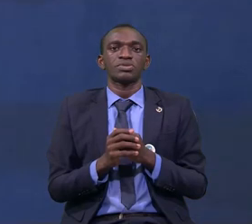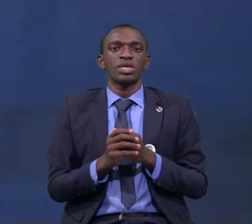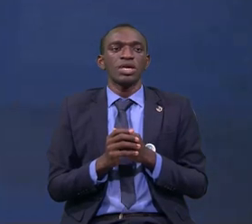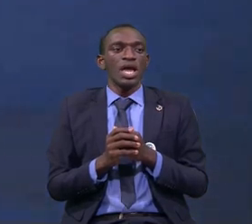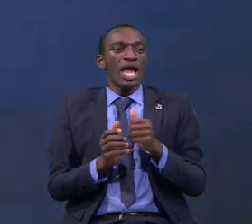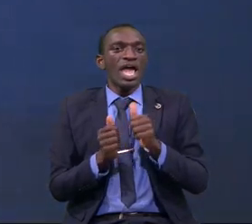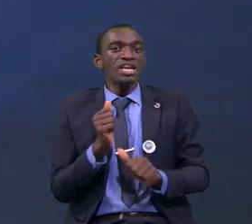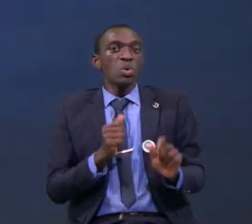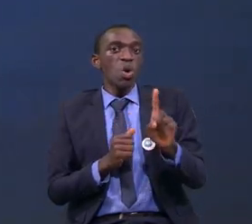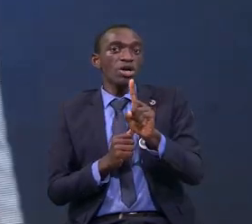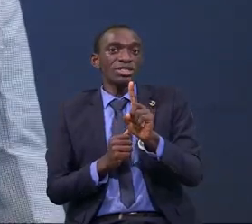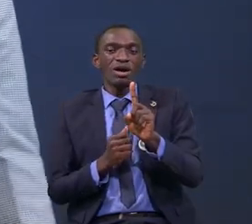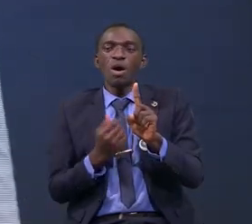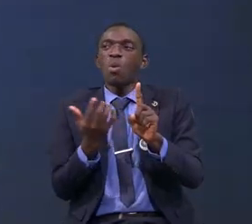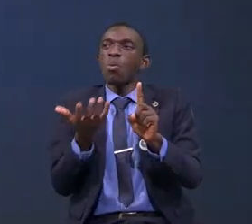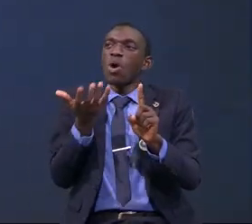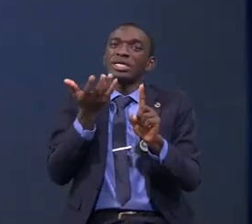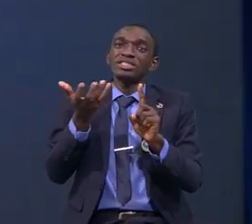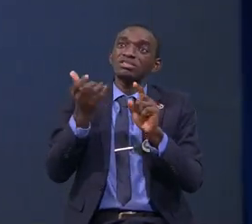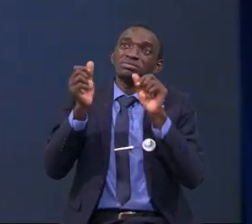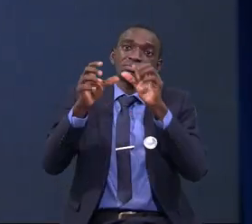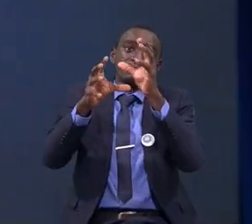Anyone to receive a blessing from the Lord,